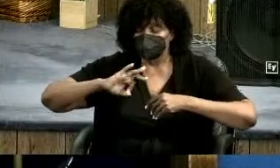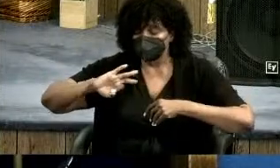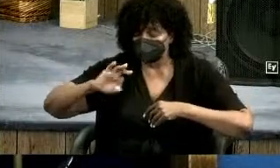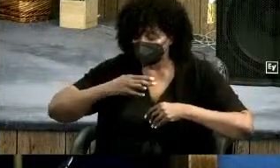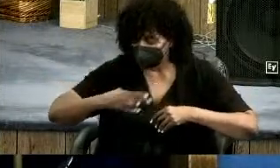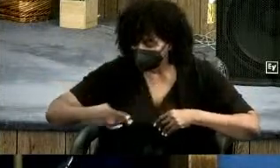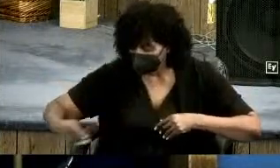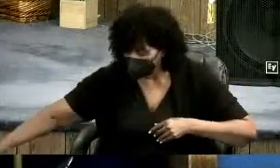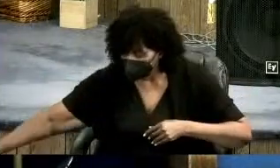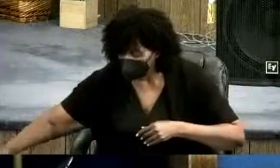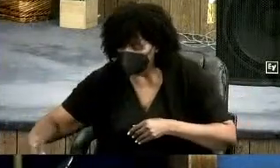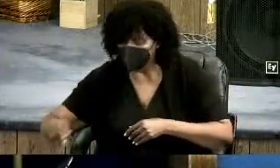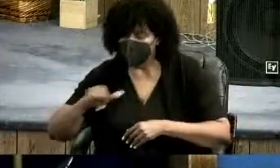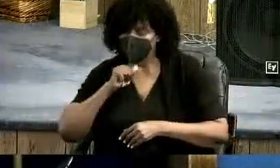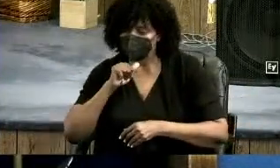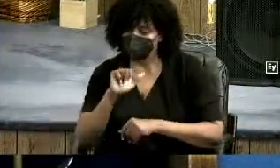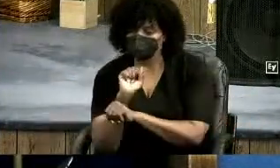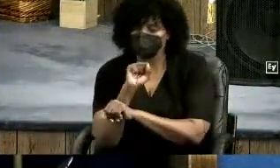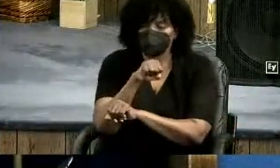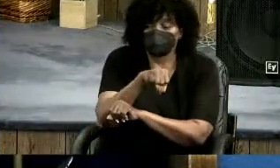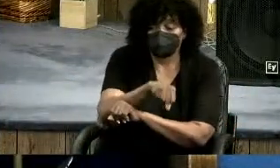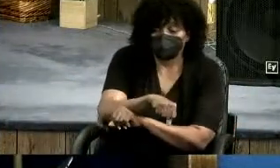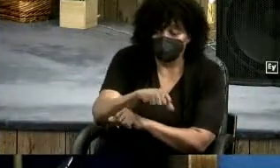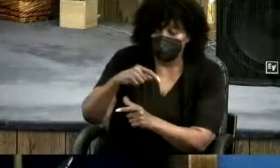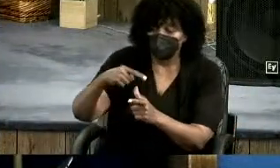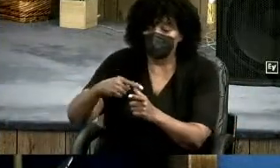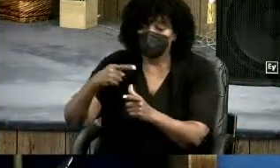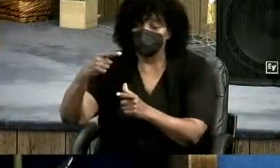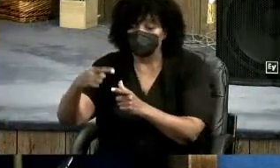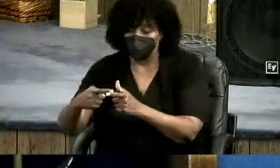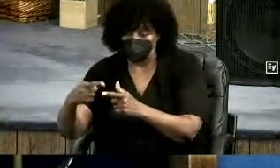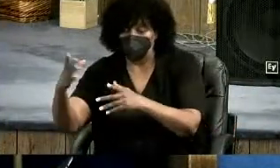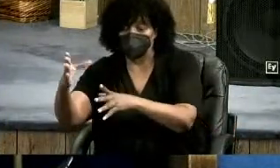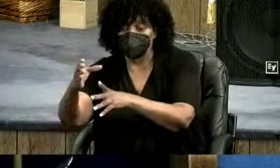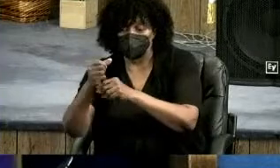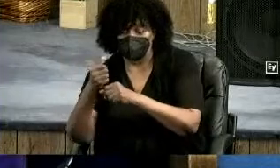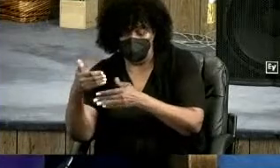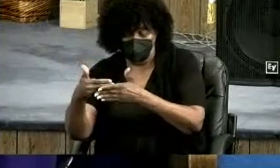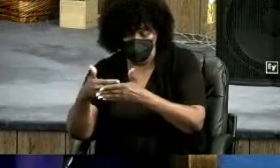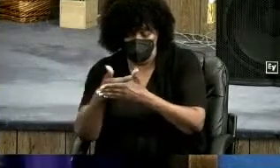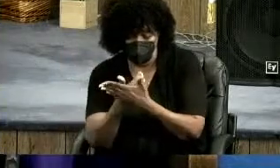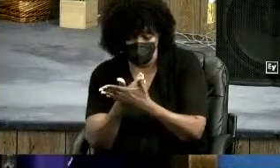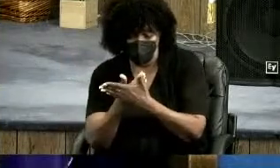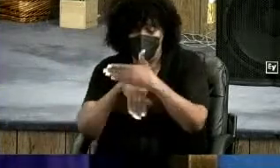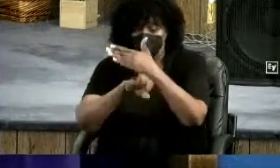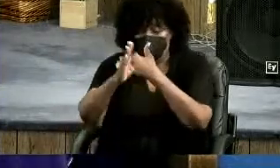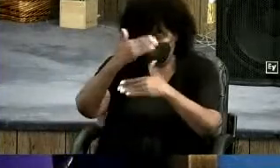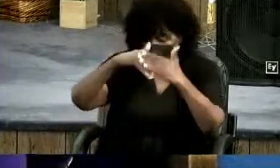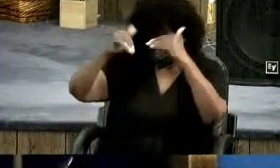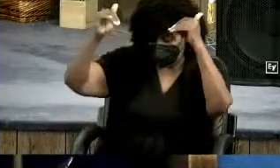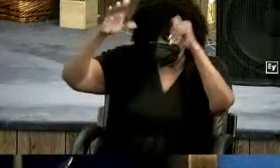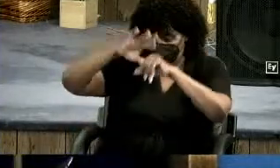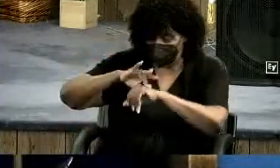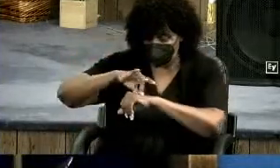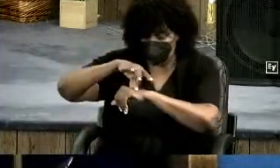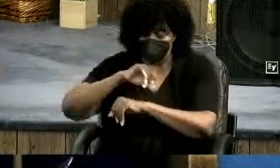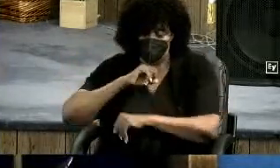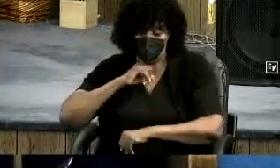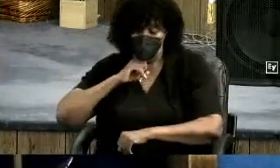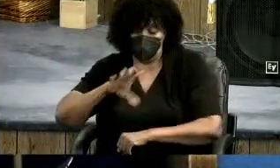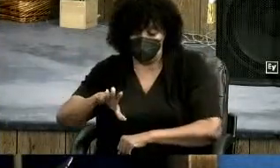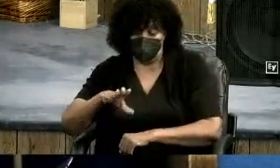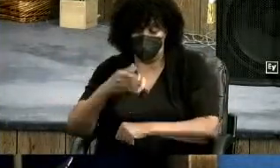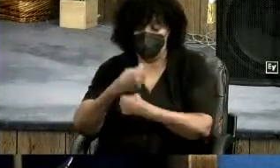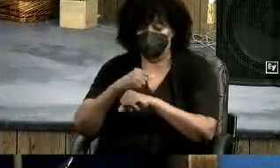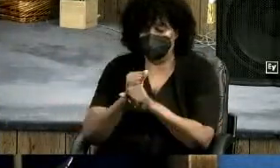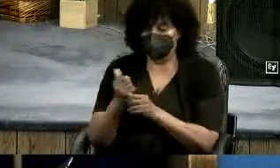his church. When he comes back, that's when we're going to get a new heaven and a new earth. There's no bomb or nothing that man can come up with to make